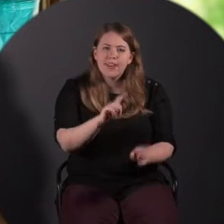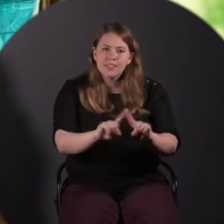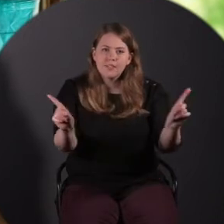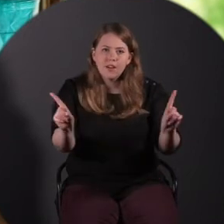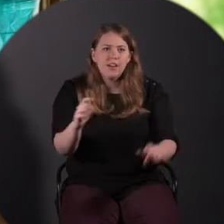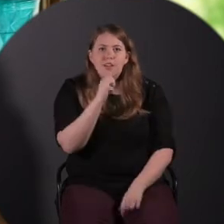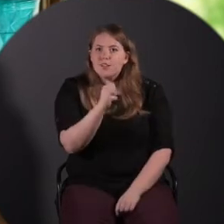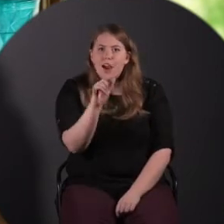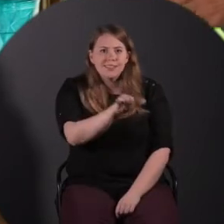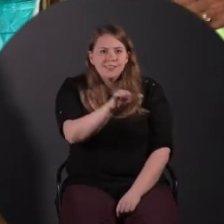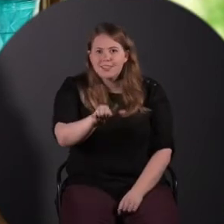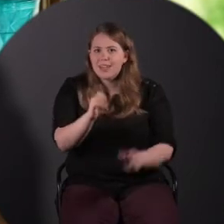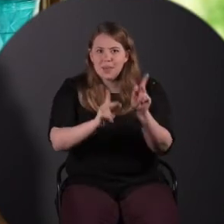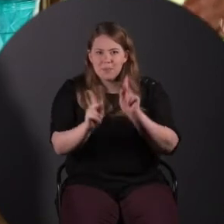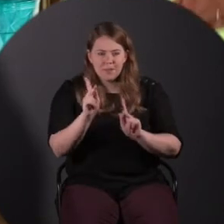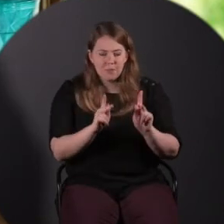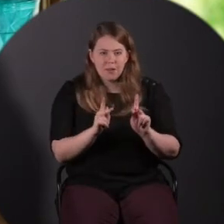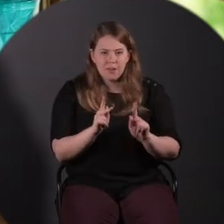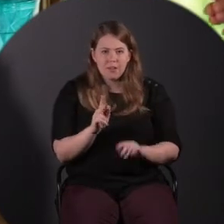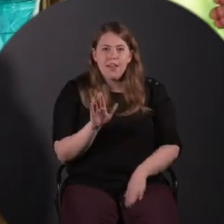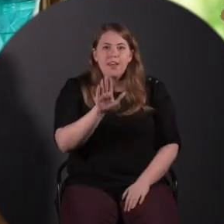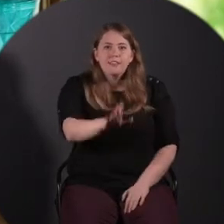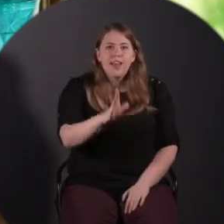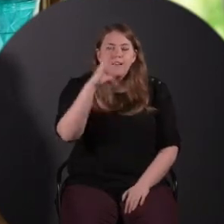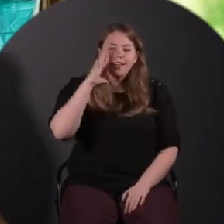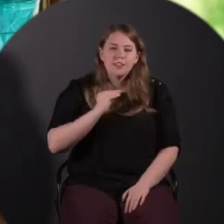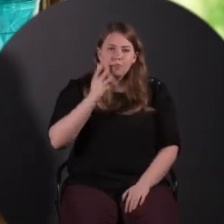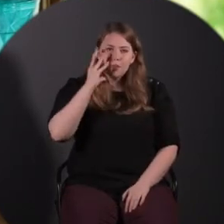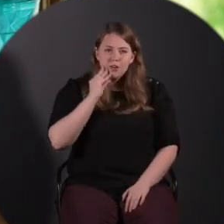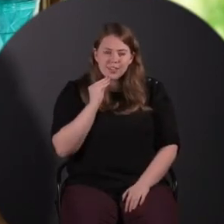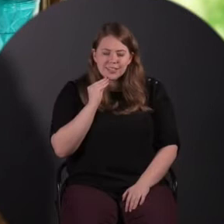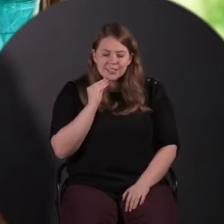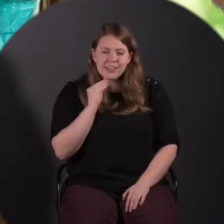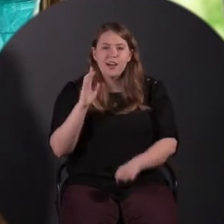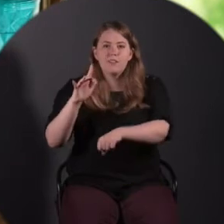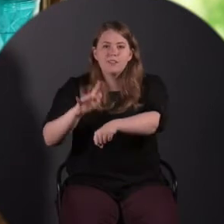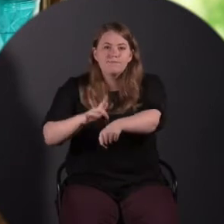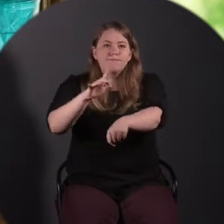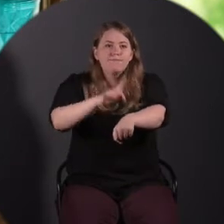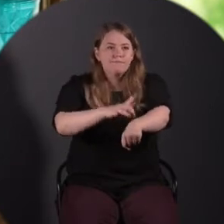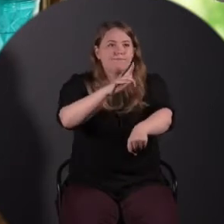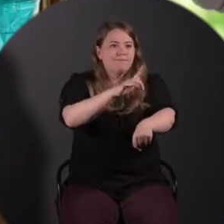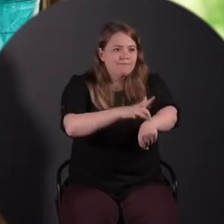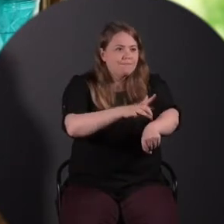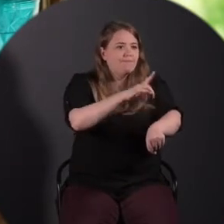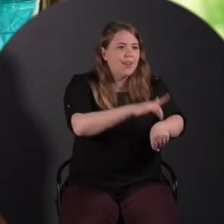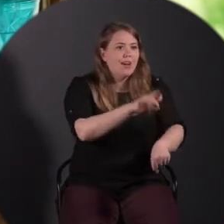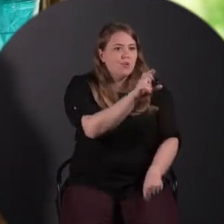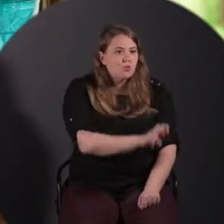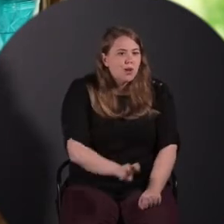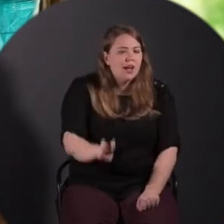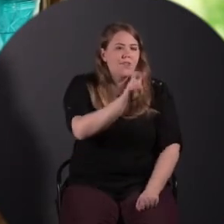the same people. You don't experience what Priscilla and Aquila did, going from place to place to place, planting